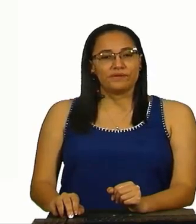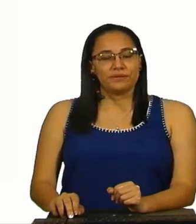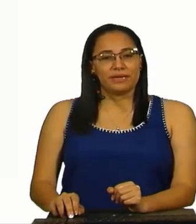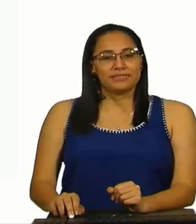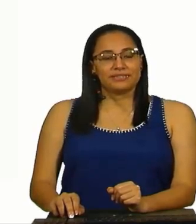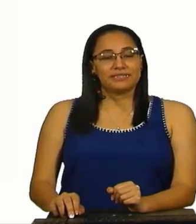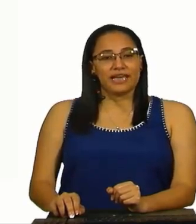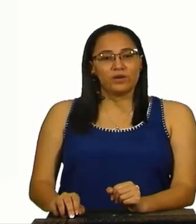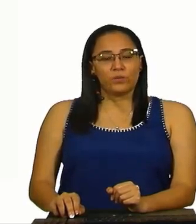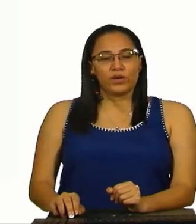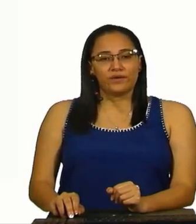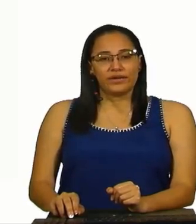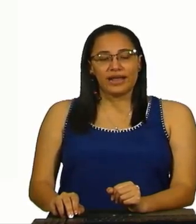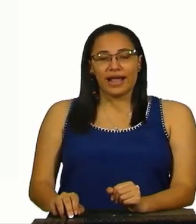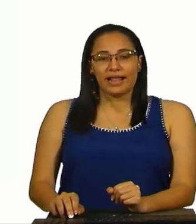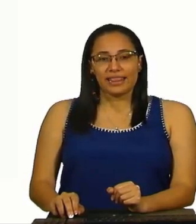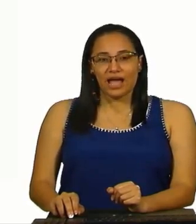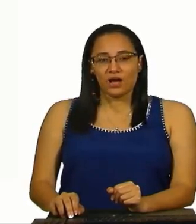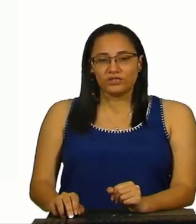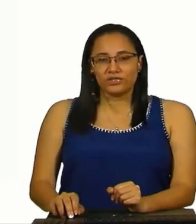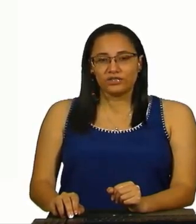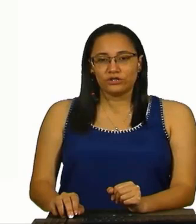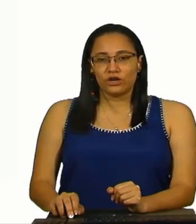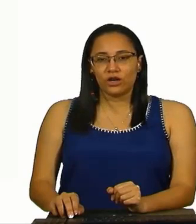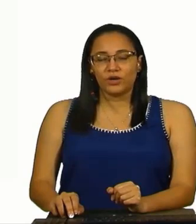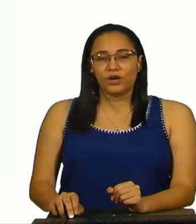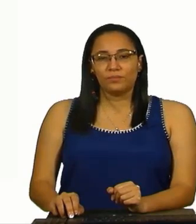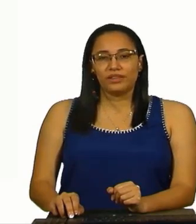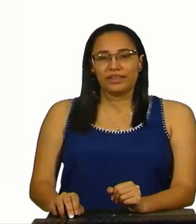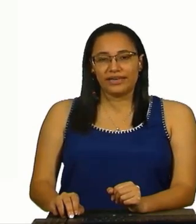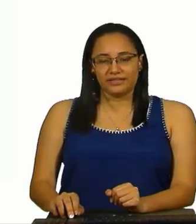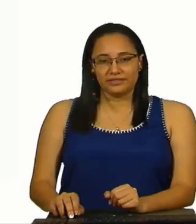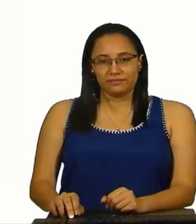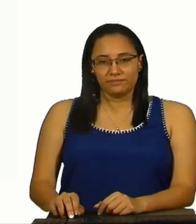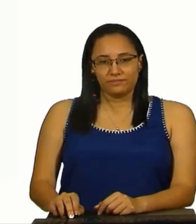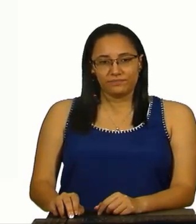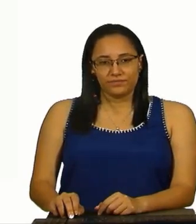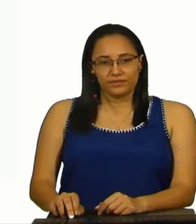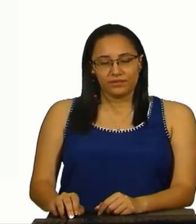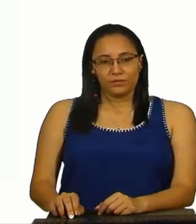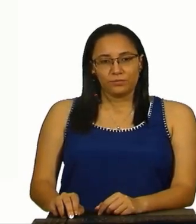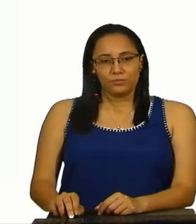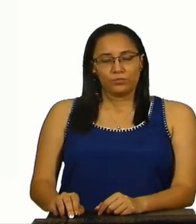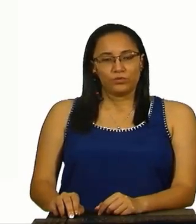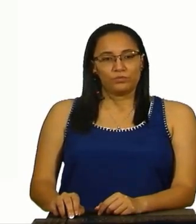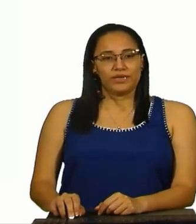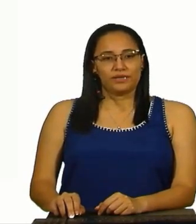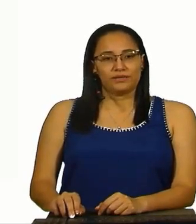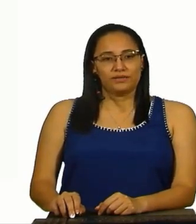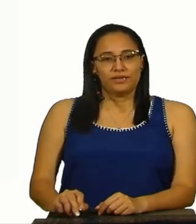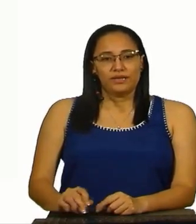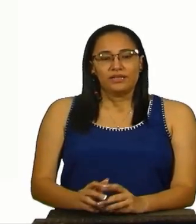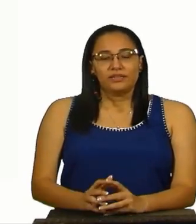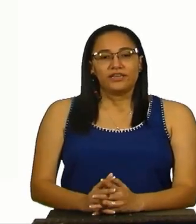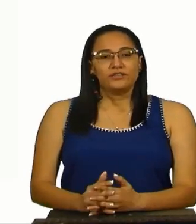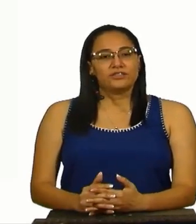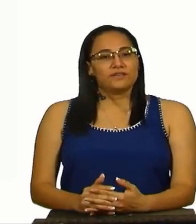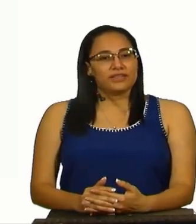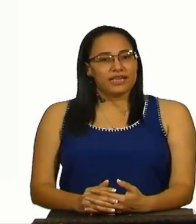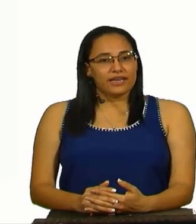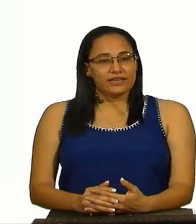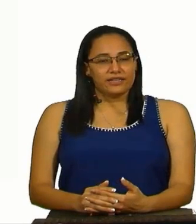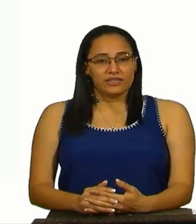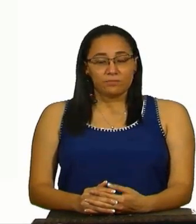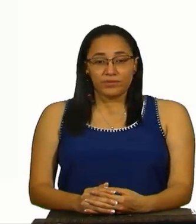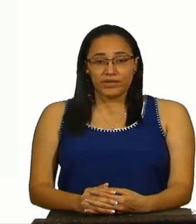Muy bien, una vez más. They weren't allowed to come home late. Muy bien. The use